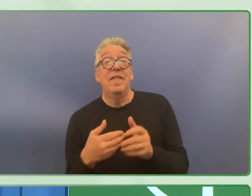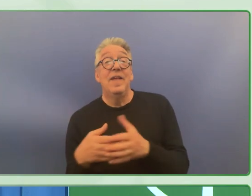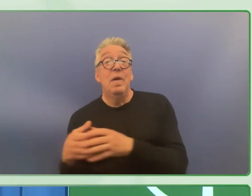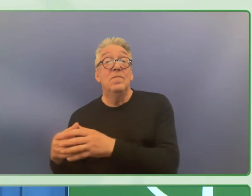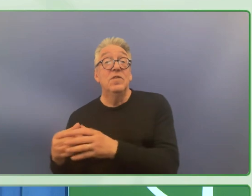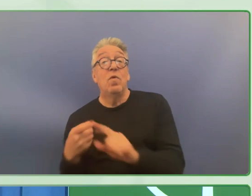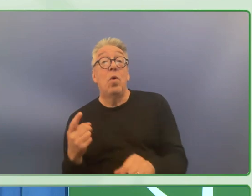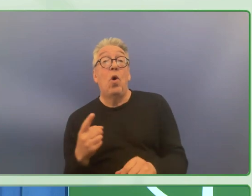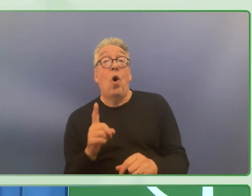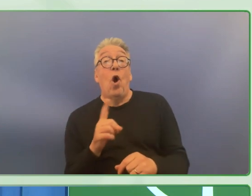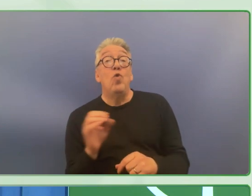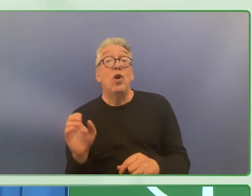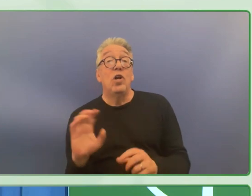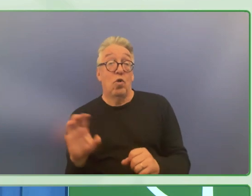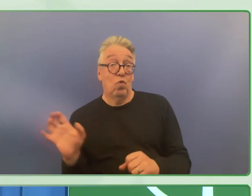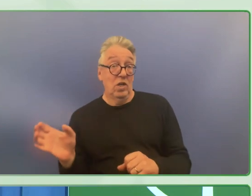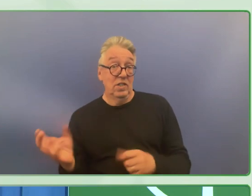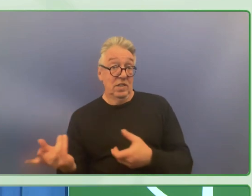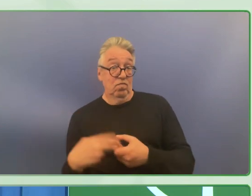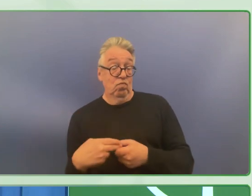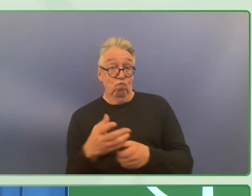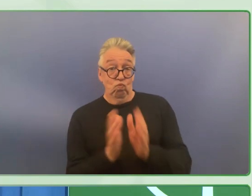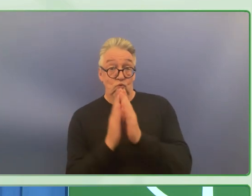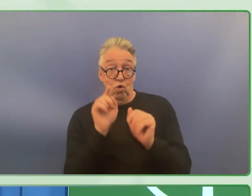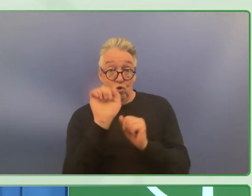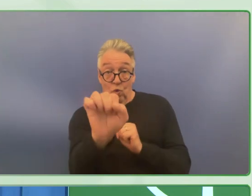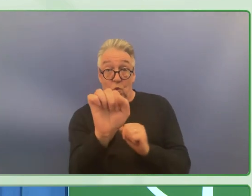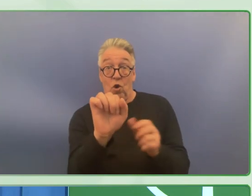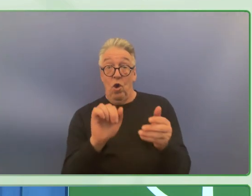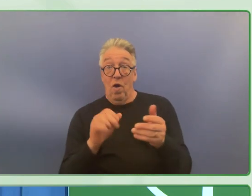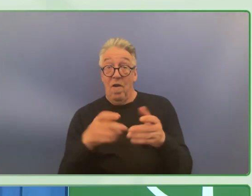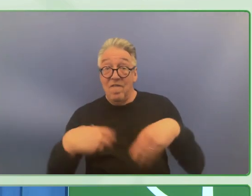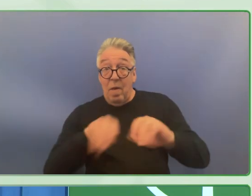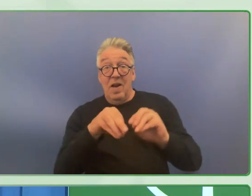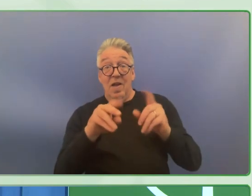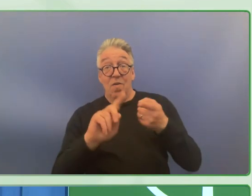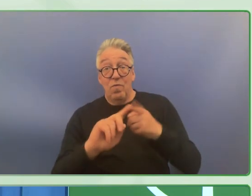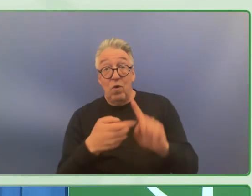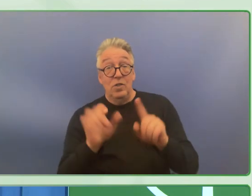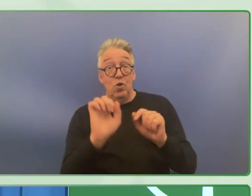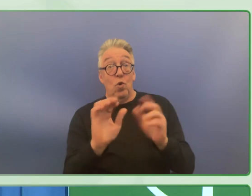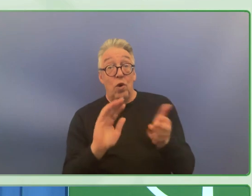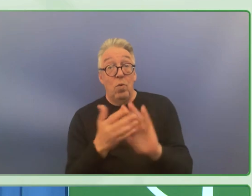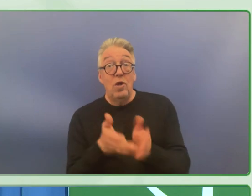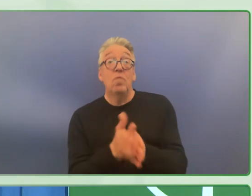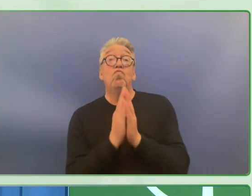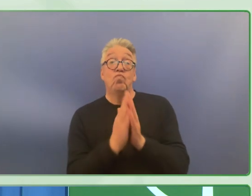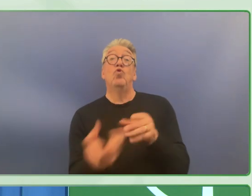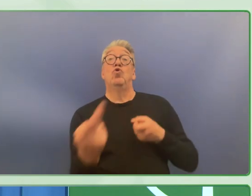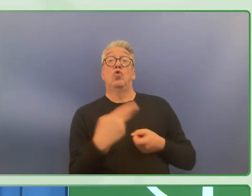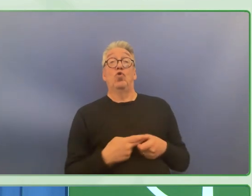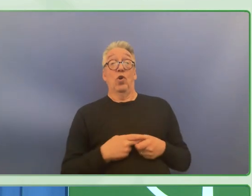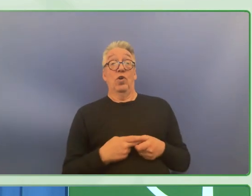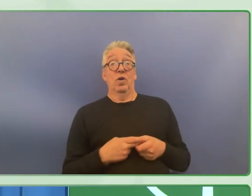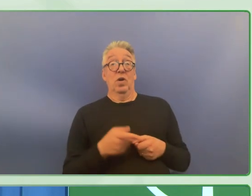now invite you, your family, your friends, your community to participate as well. You can take on a new challenge